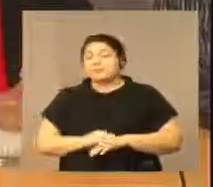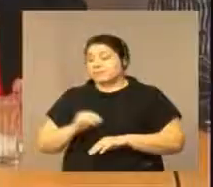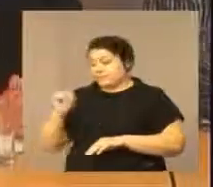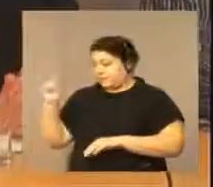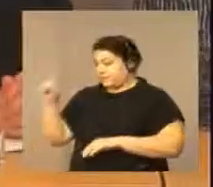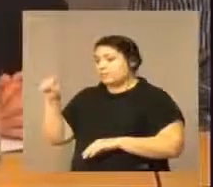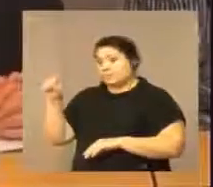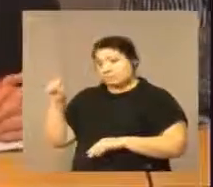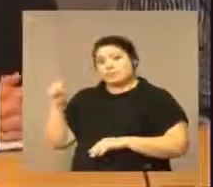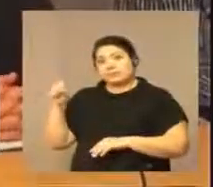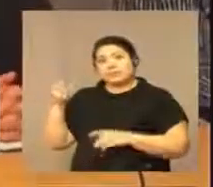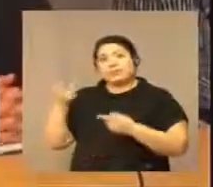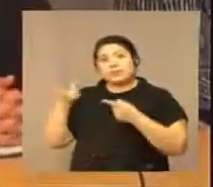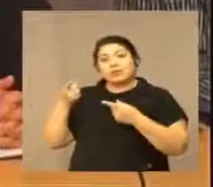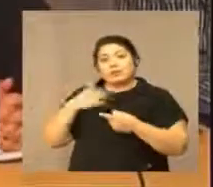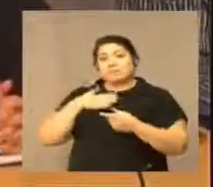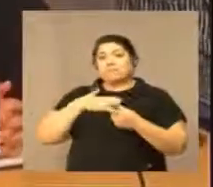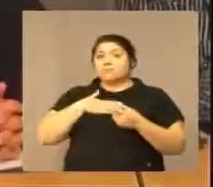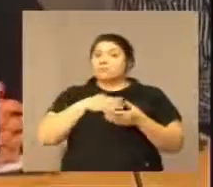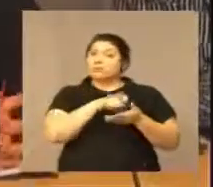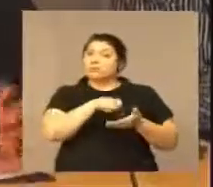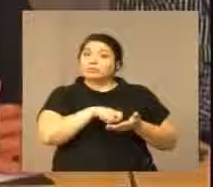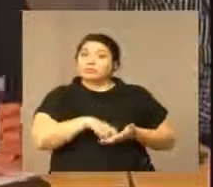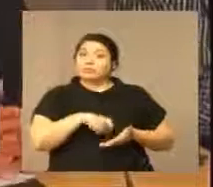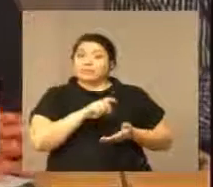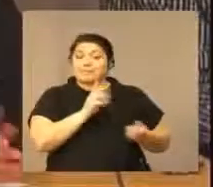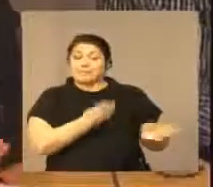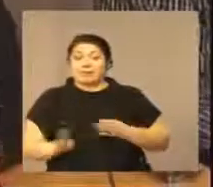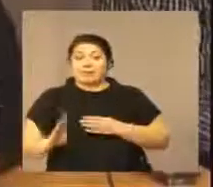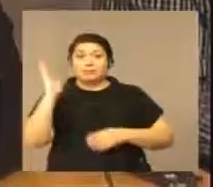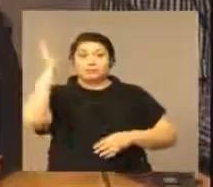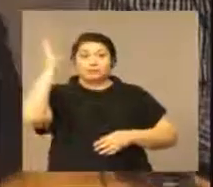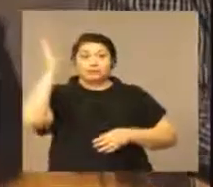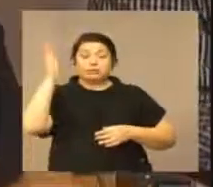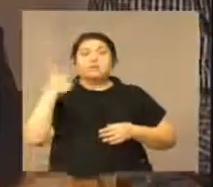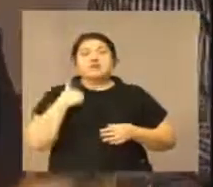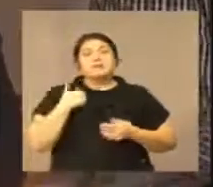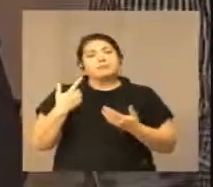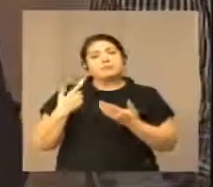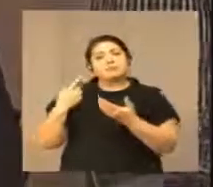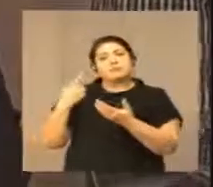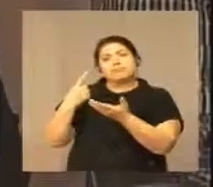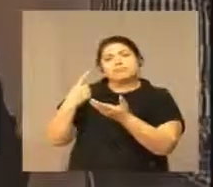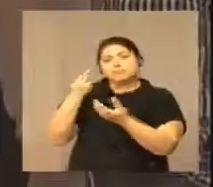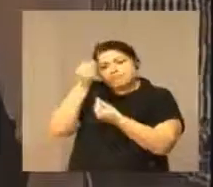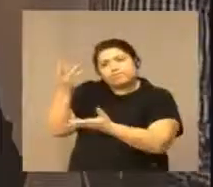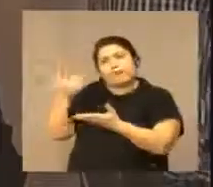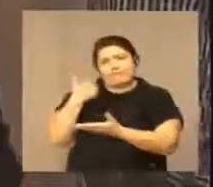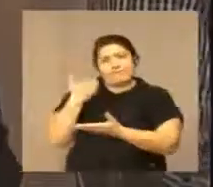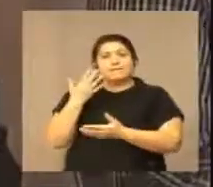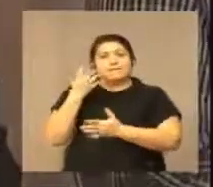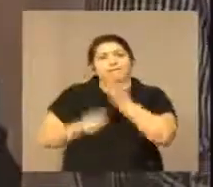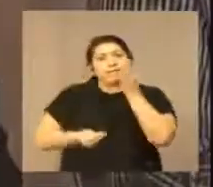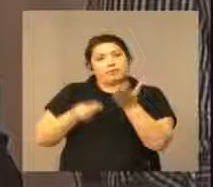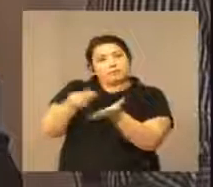my speaking notes, I talked about the lack of resources that we have, the